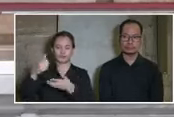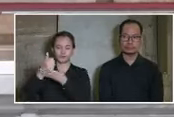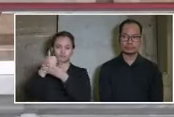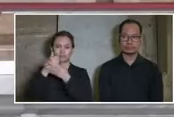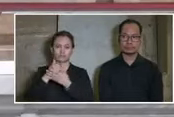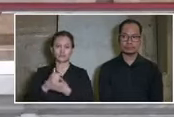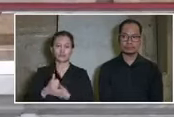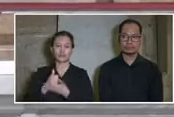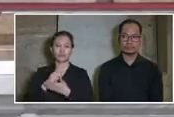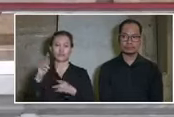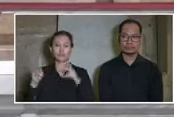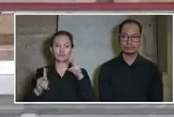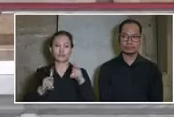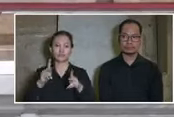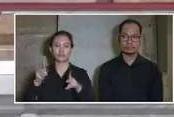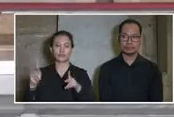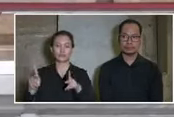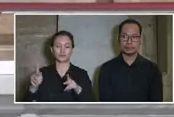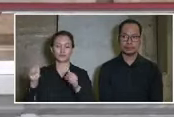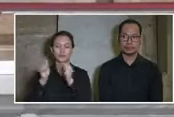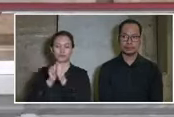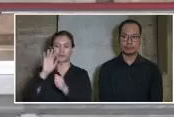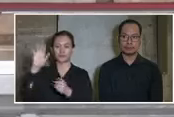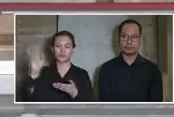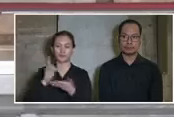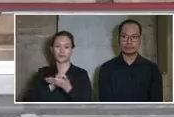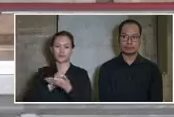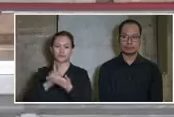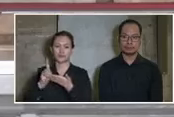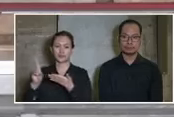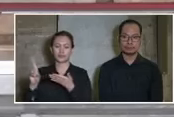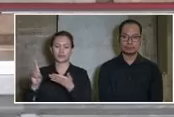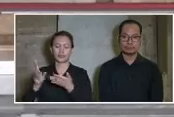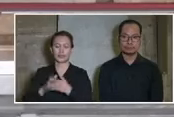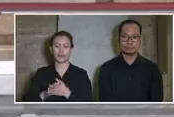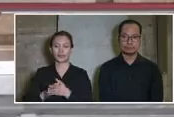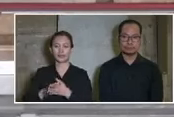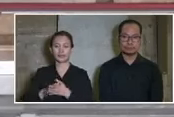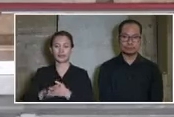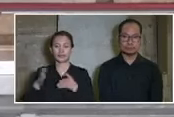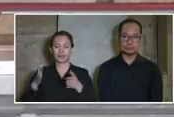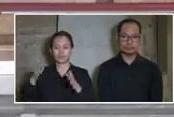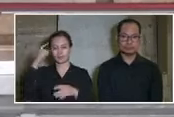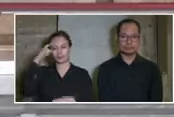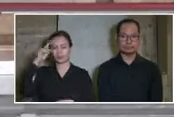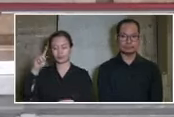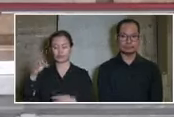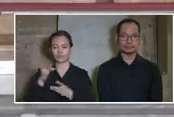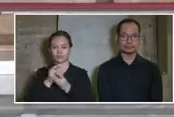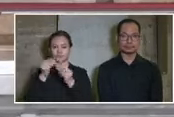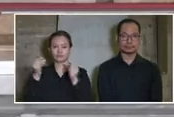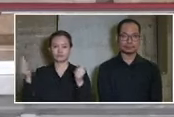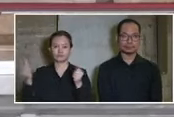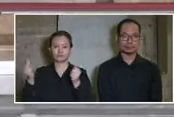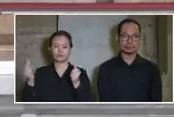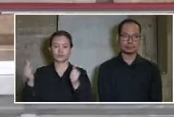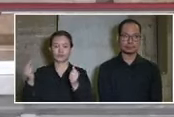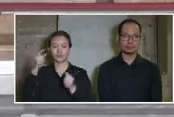mortal beings with your divinity, and even fashioned for us a remedy out of